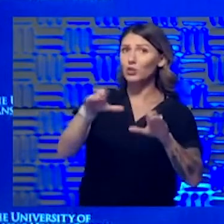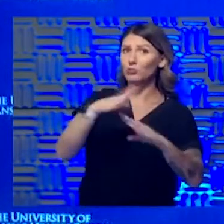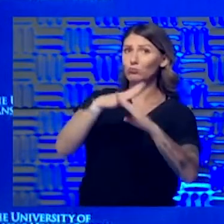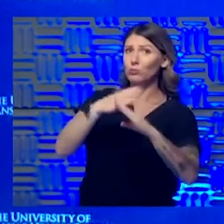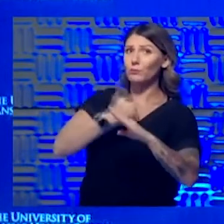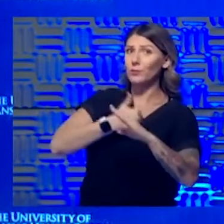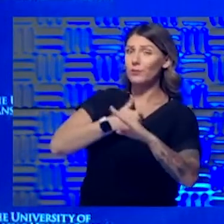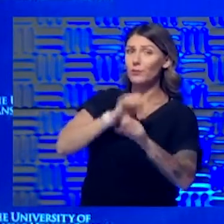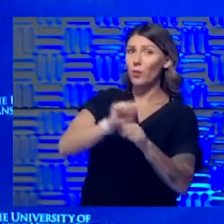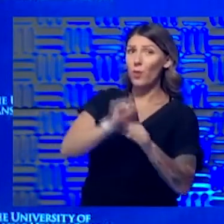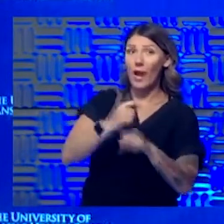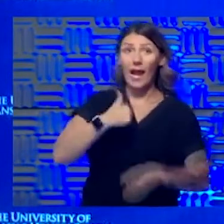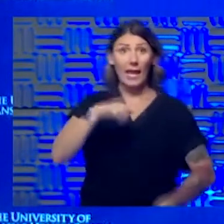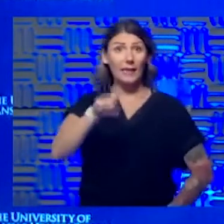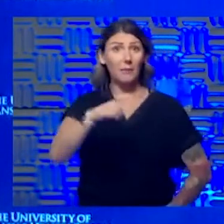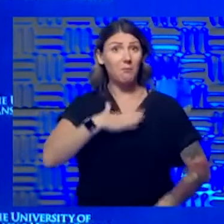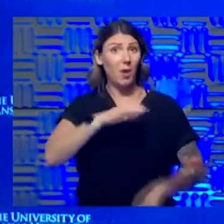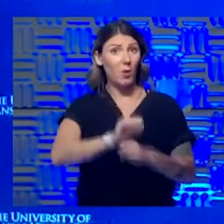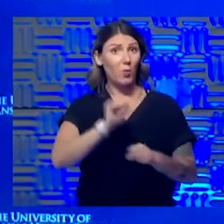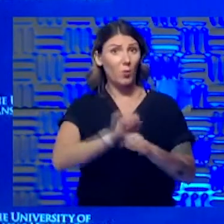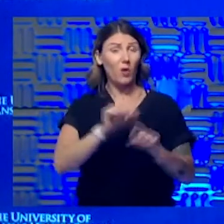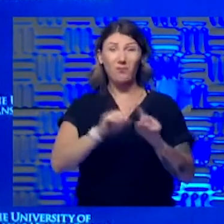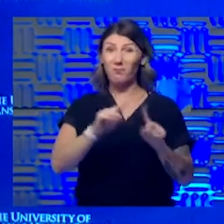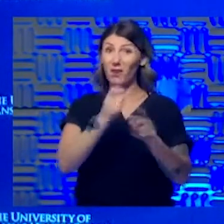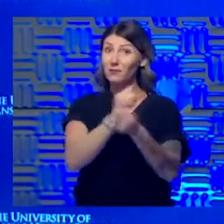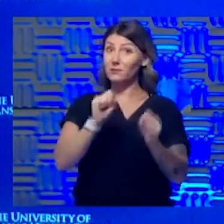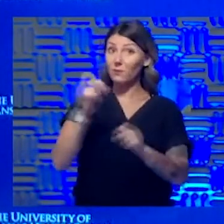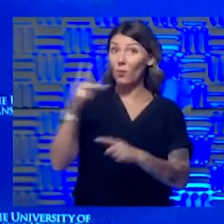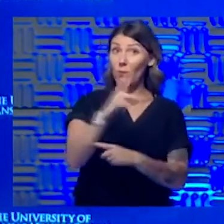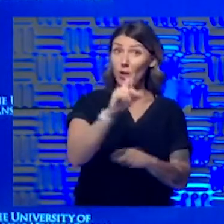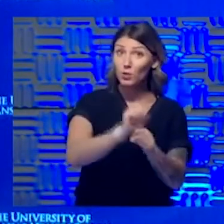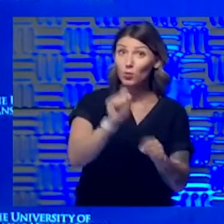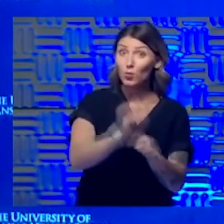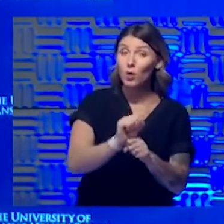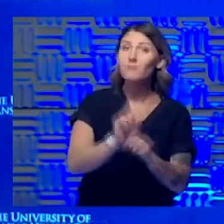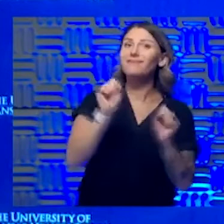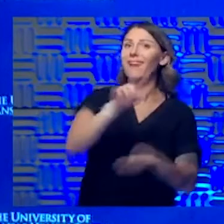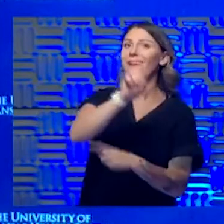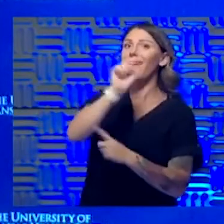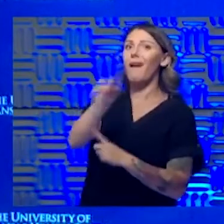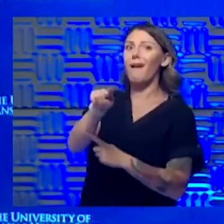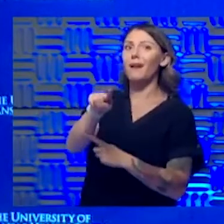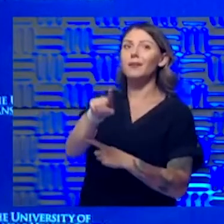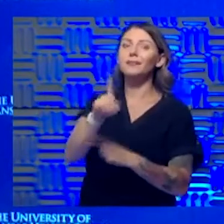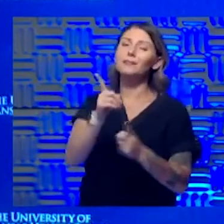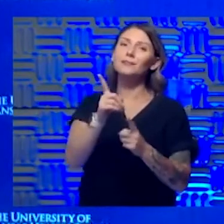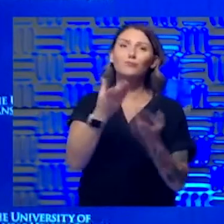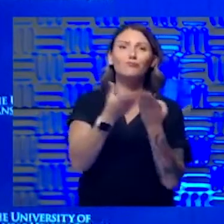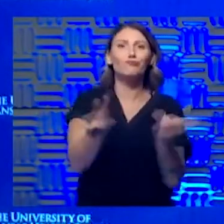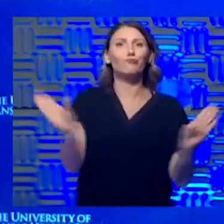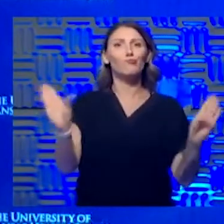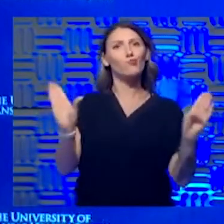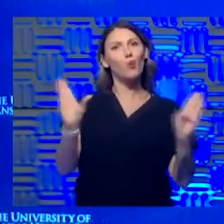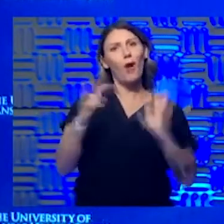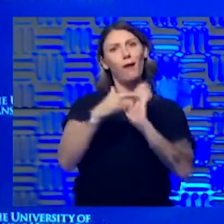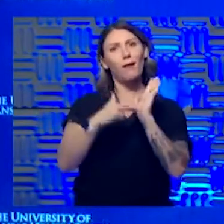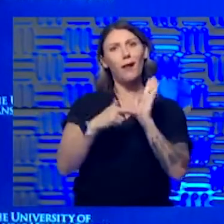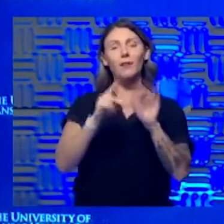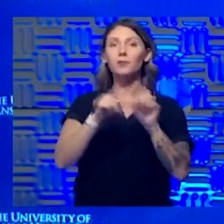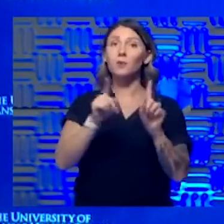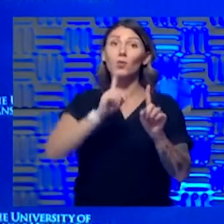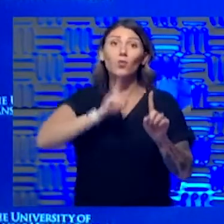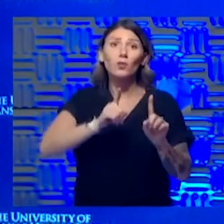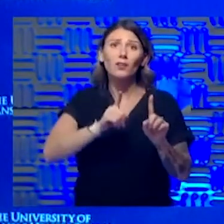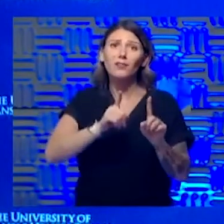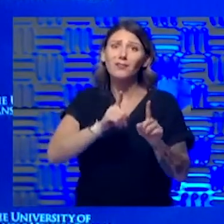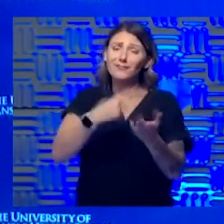need my job, but am I safe to go back to work? And I think you have to have that. We can give you these broad guidelines, but ultimately, talk to your physician who